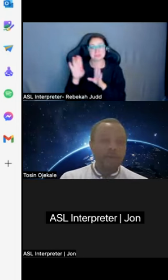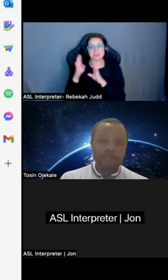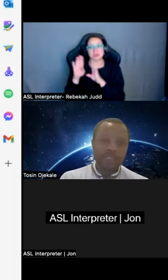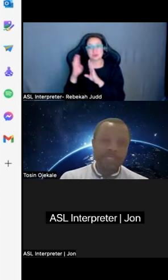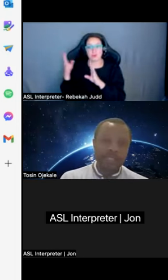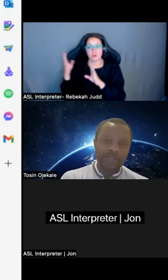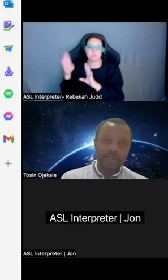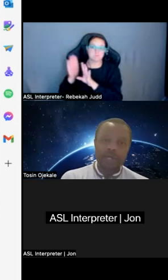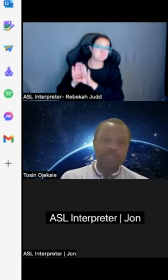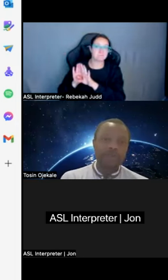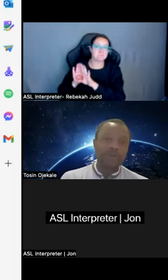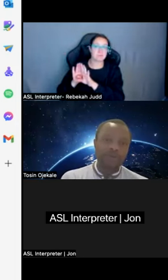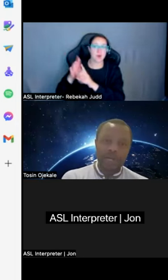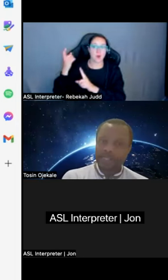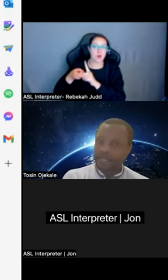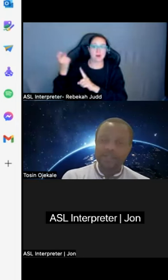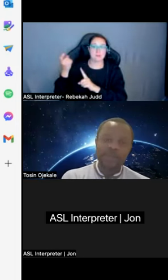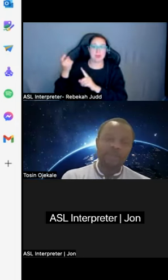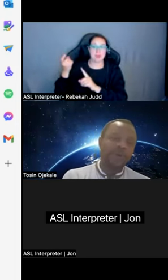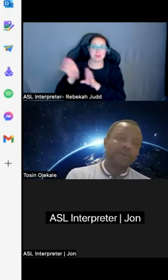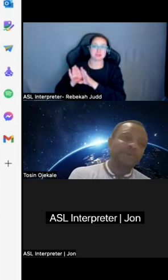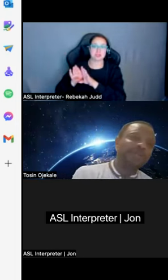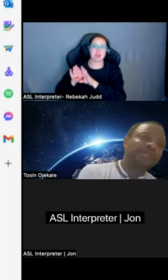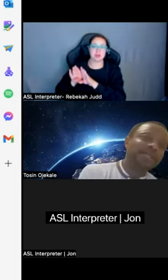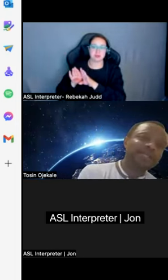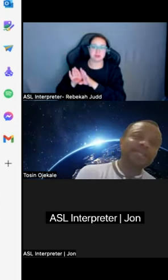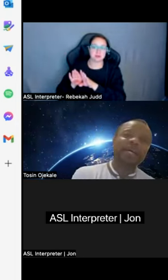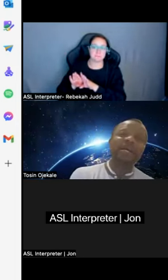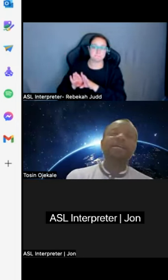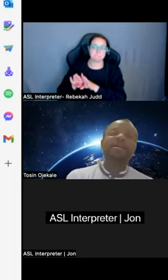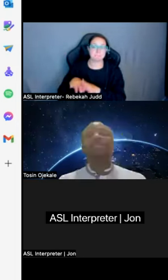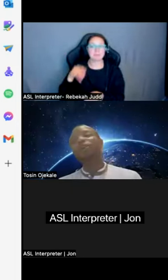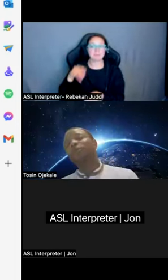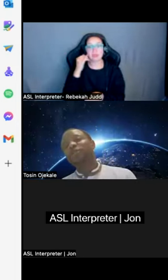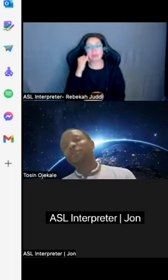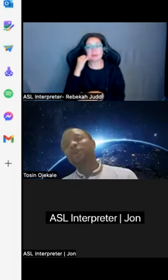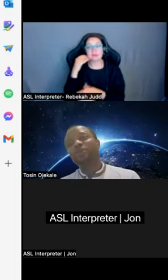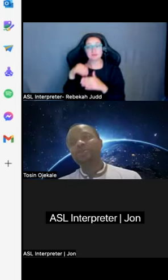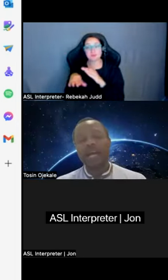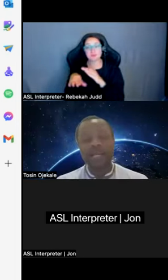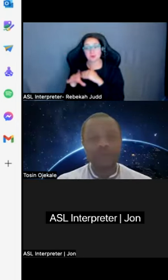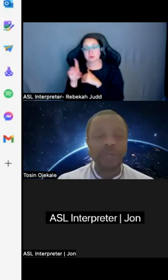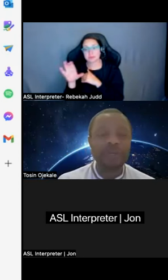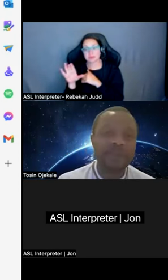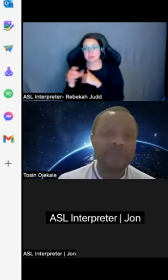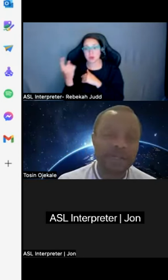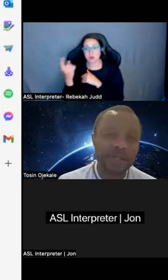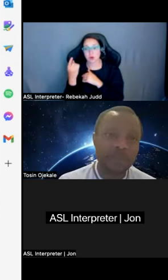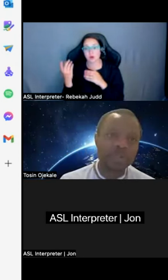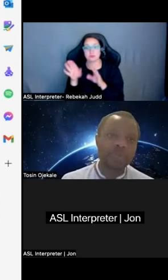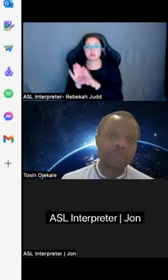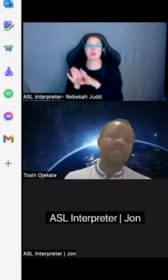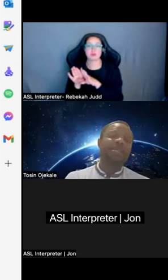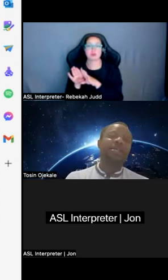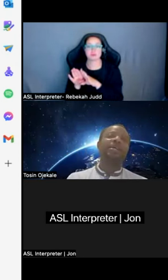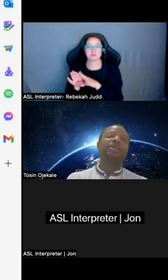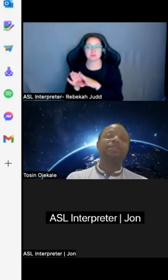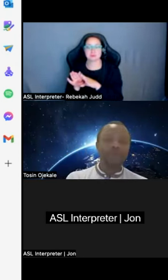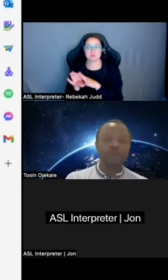they always get shut automatically. So even when you go into a data center, the door must be closed behind you, even if it is not